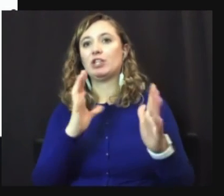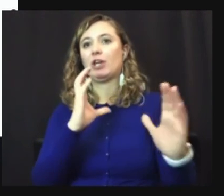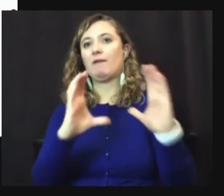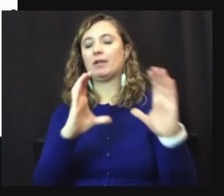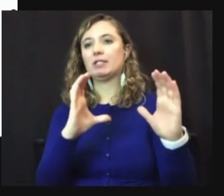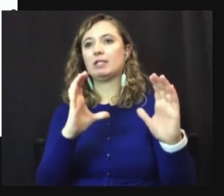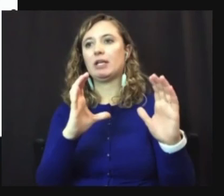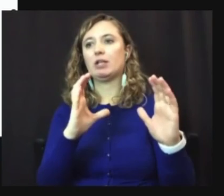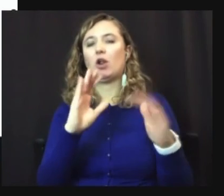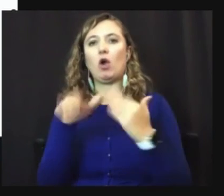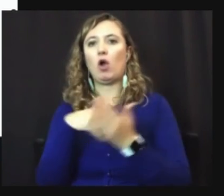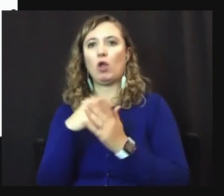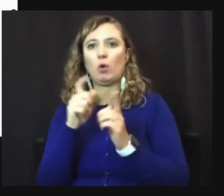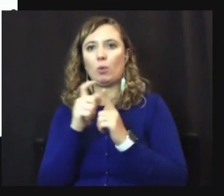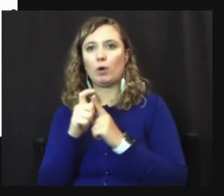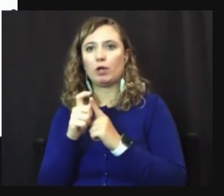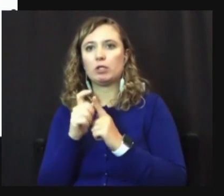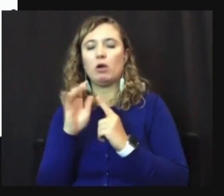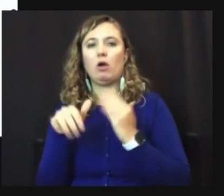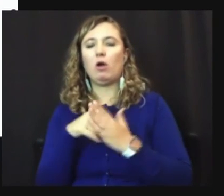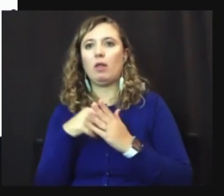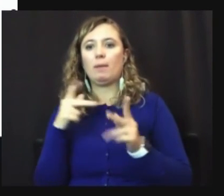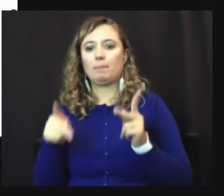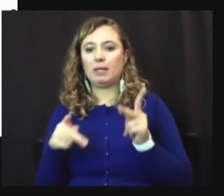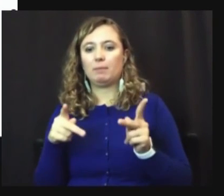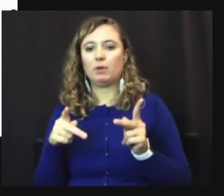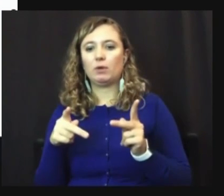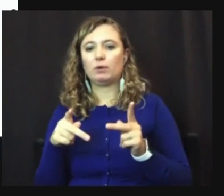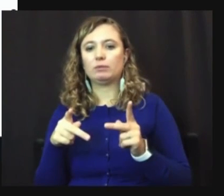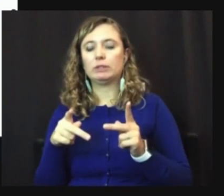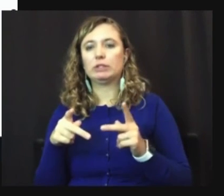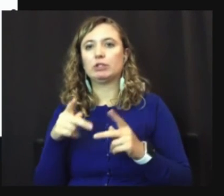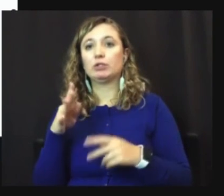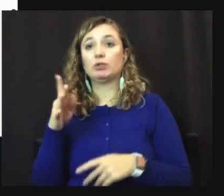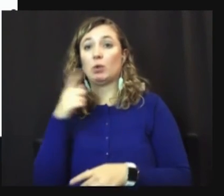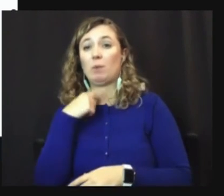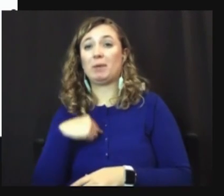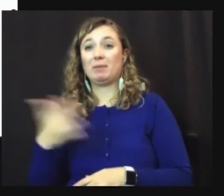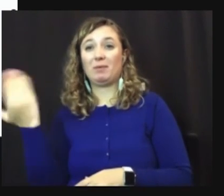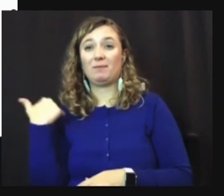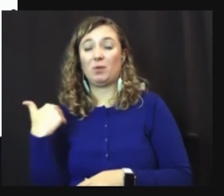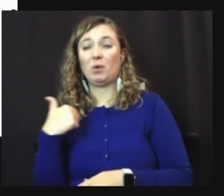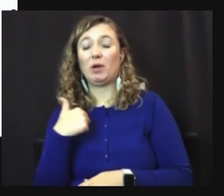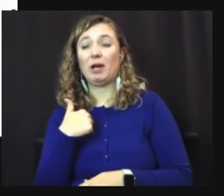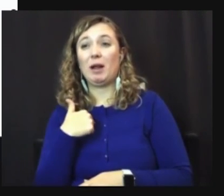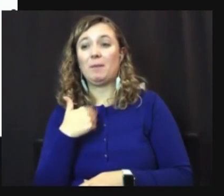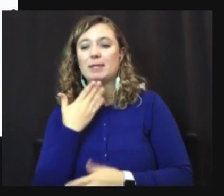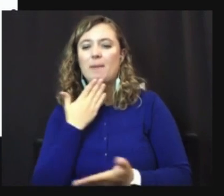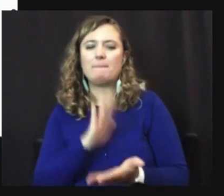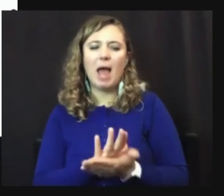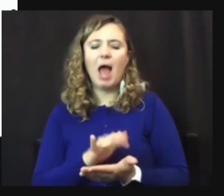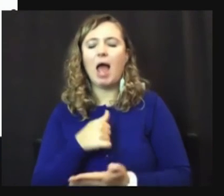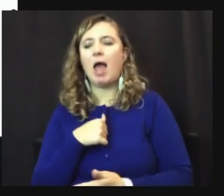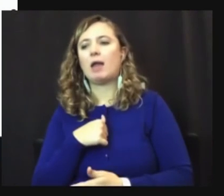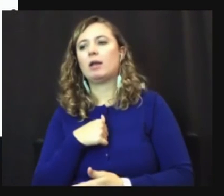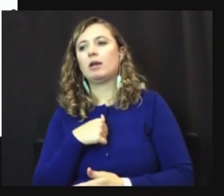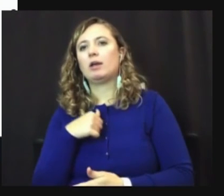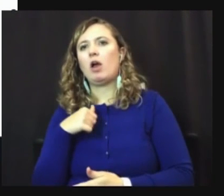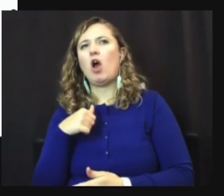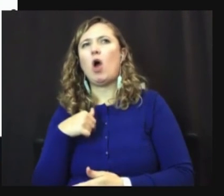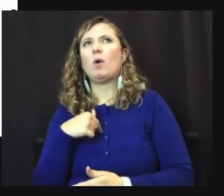the words, all the people who had told me that I was bad would come flooding in. You talked too much. You're so